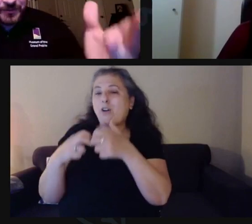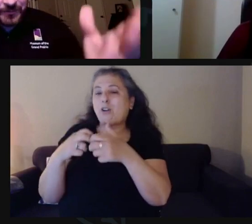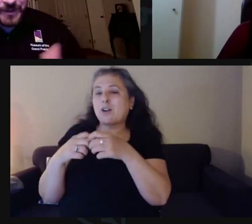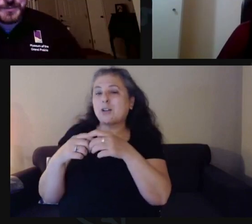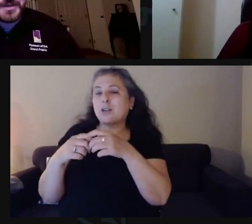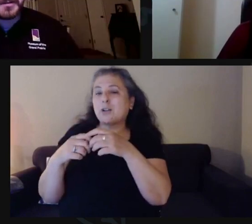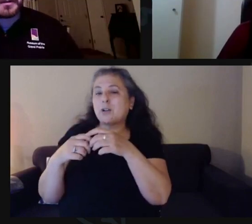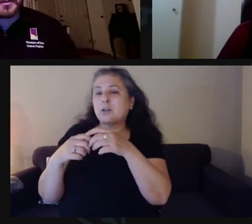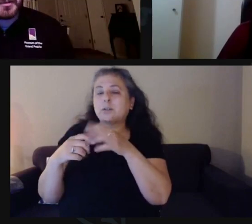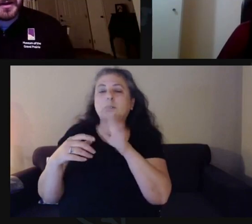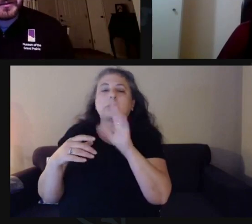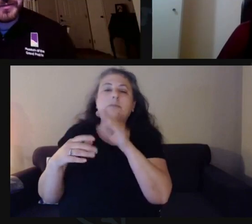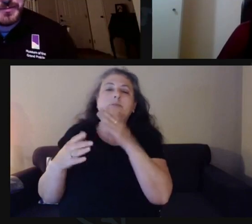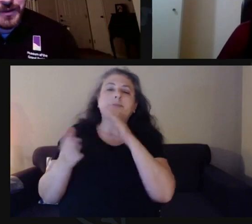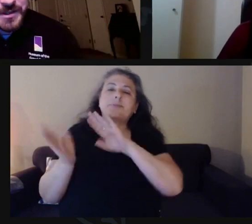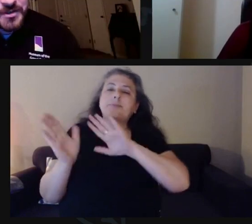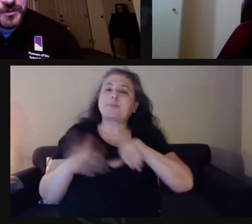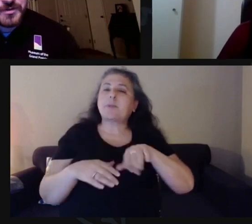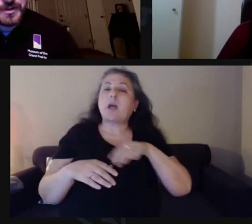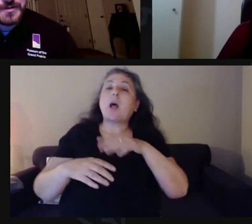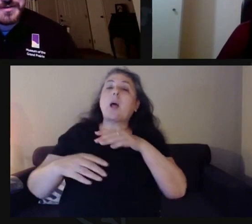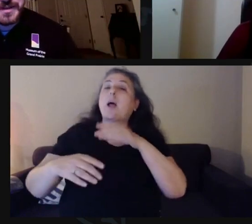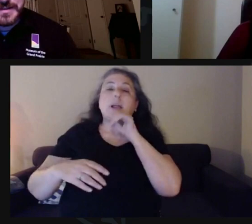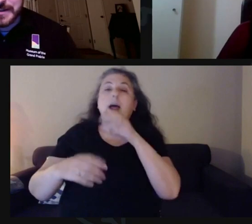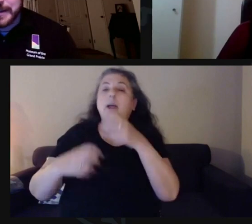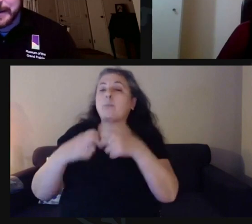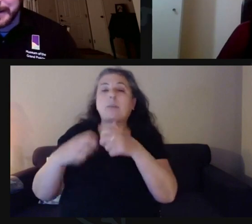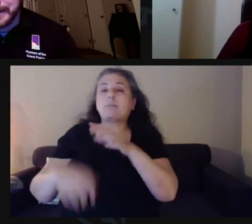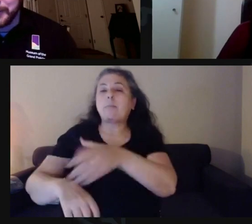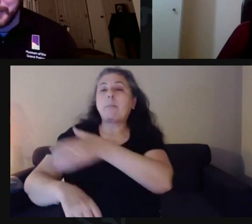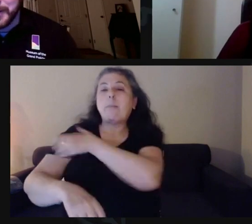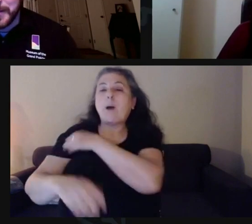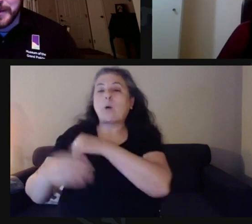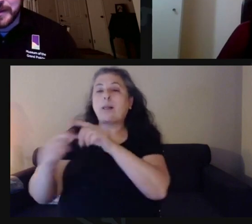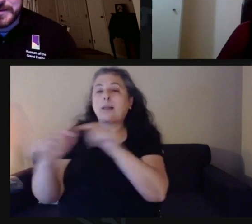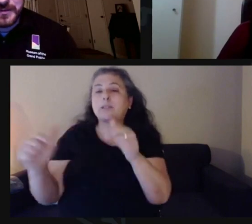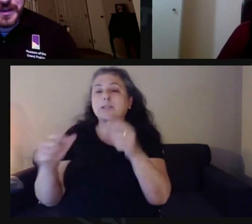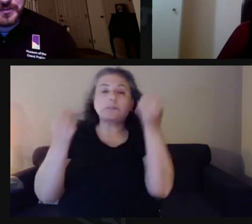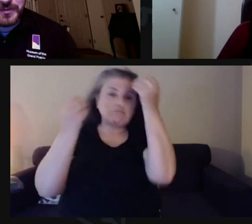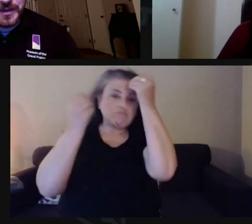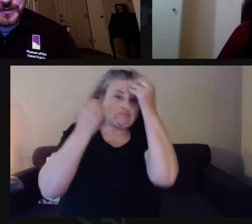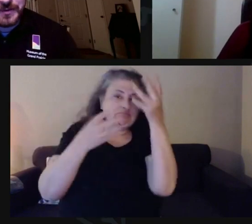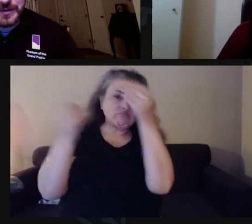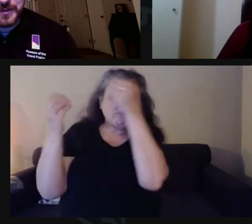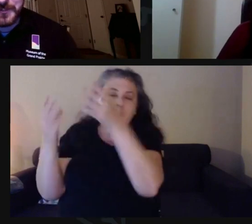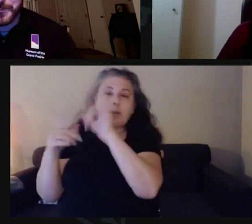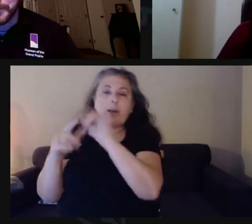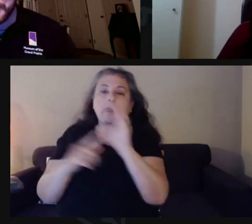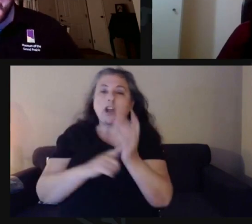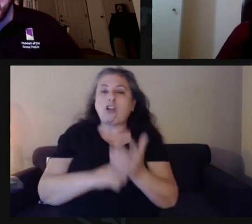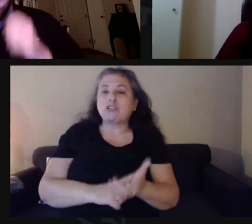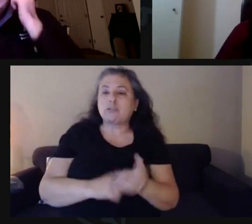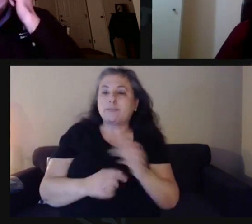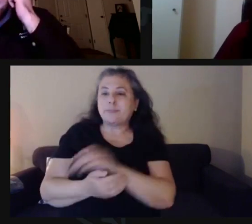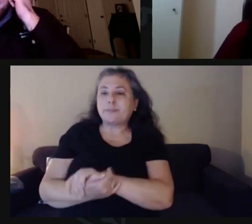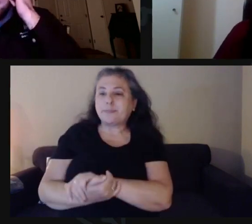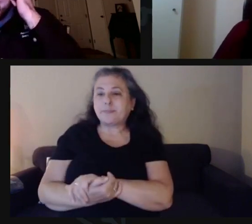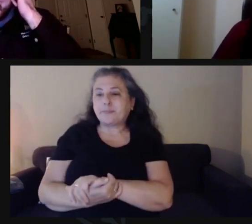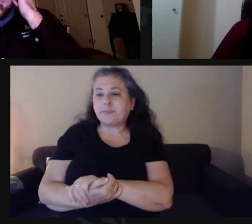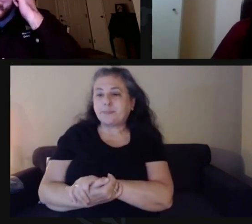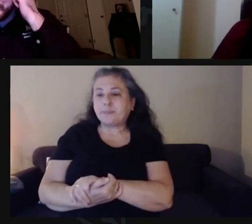you know, like you mentioned, you know, about each culture there. So that really made me think. So thank you for that.